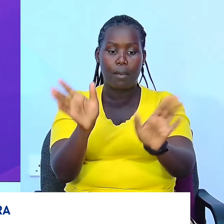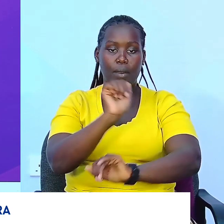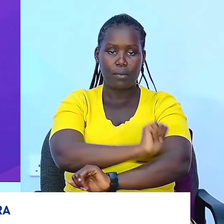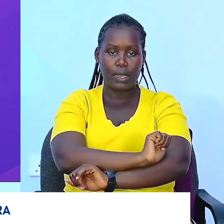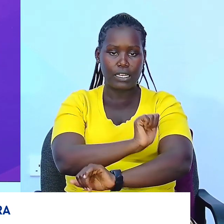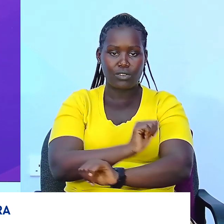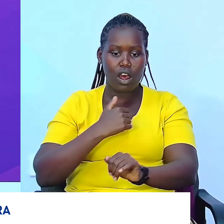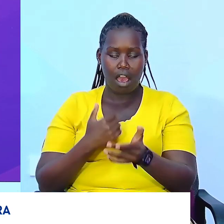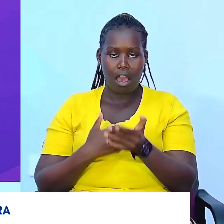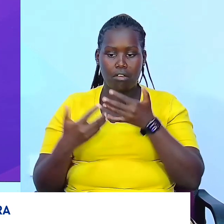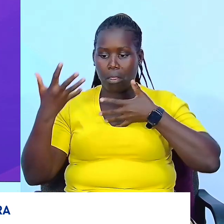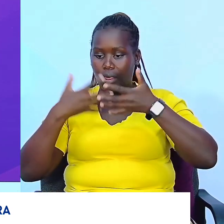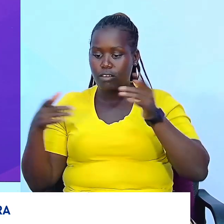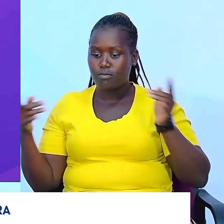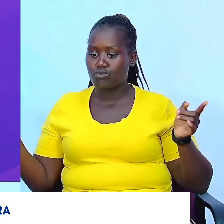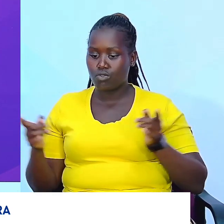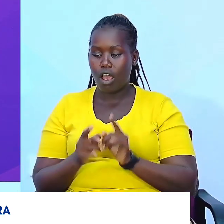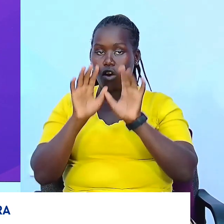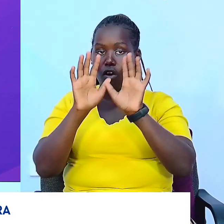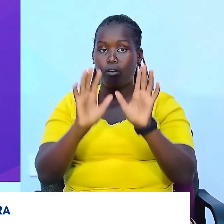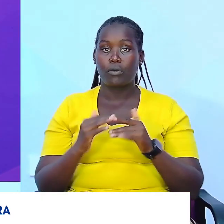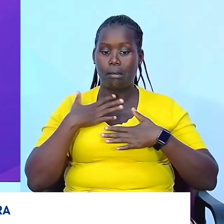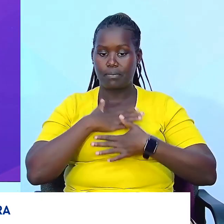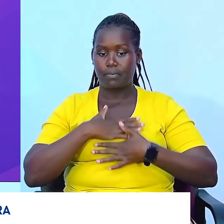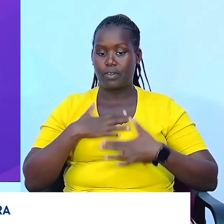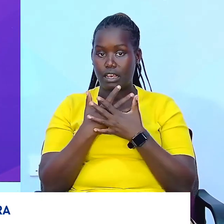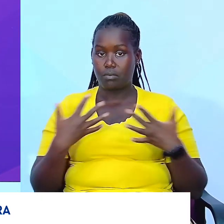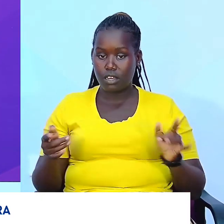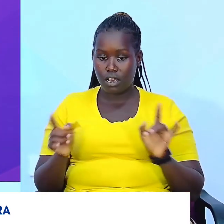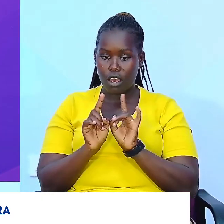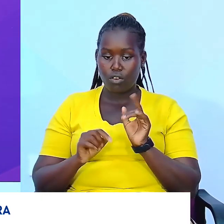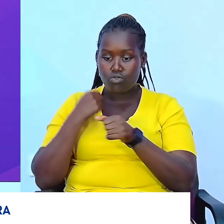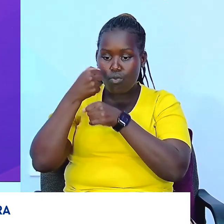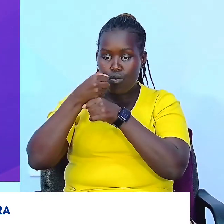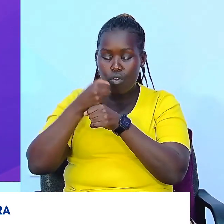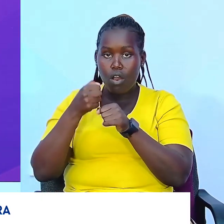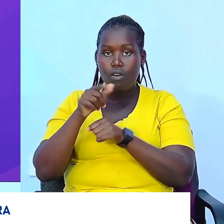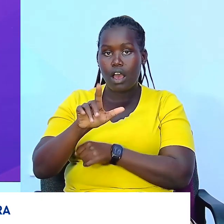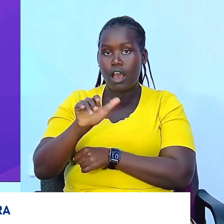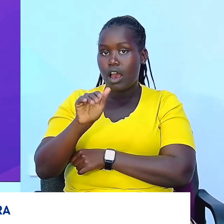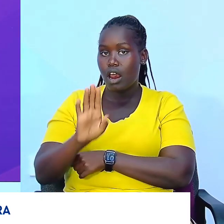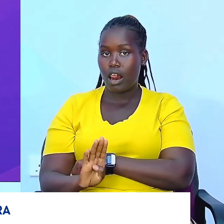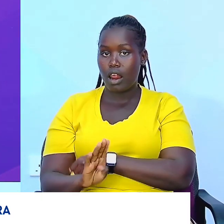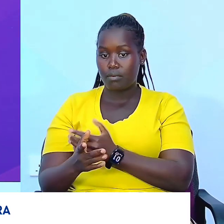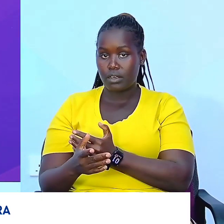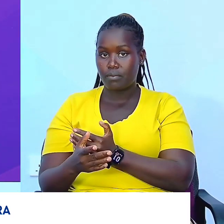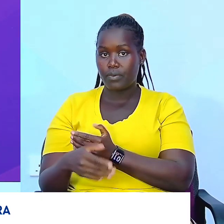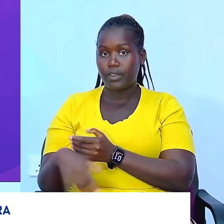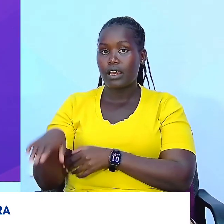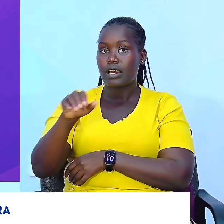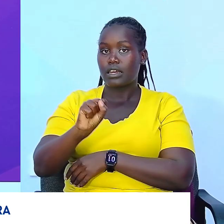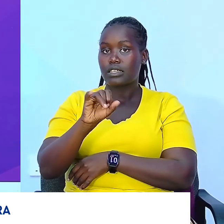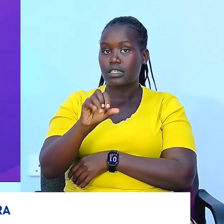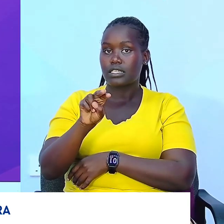still face shortages of essential science materials and functional laboratories. At the Sinoko